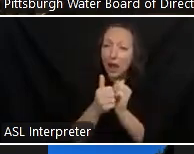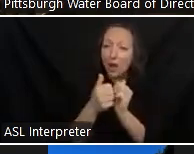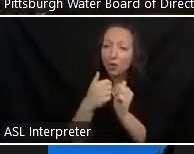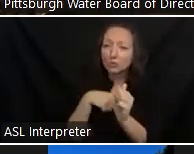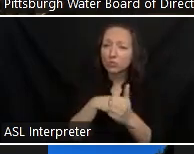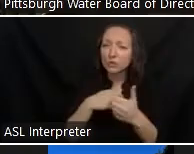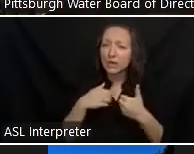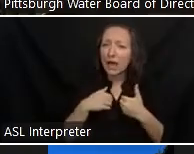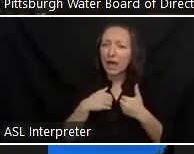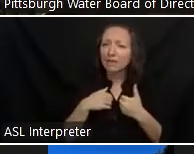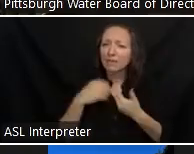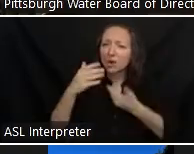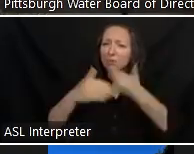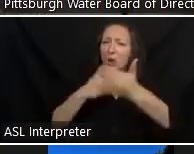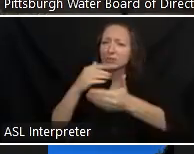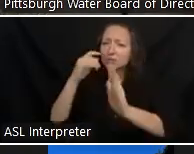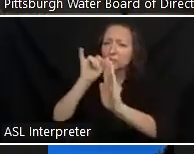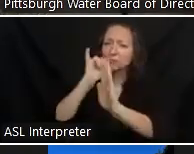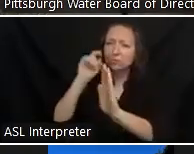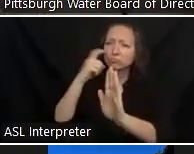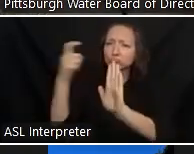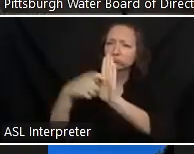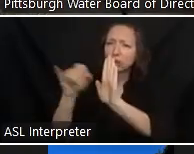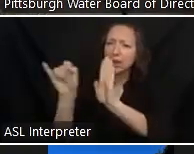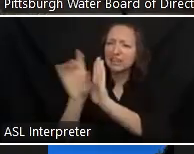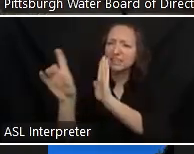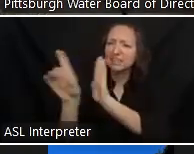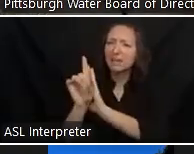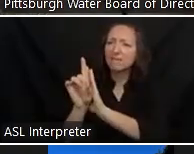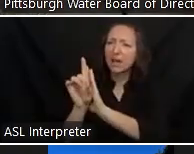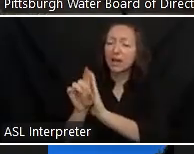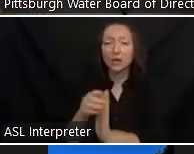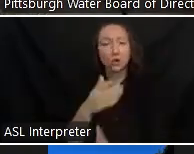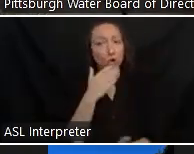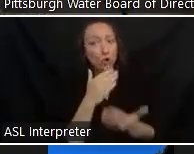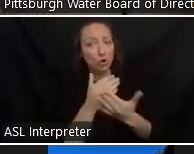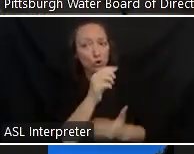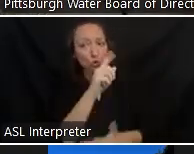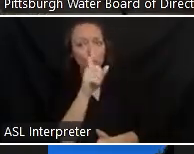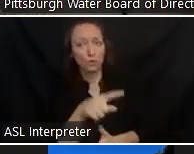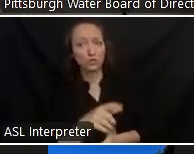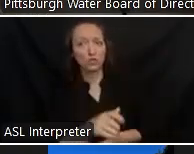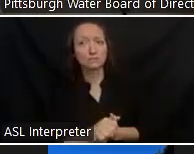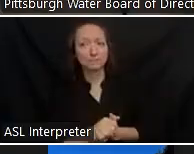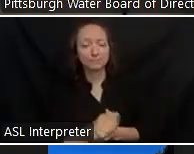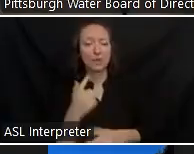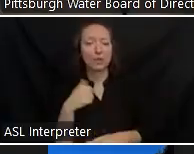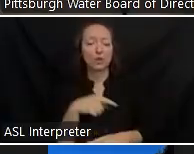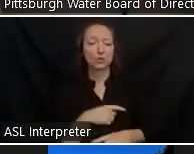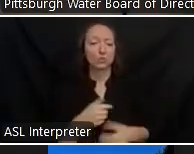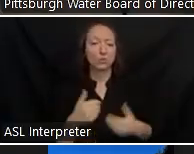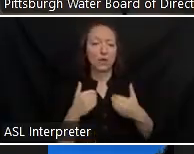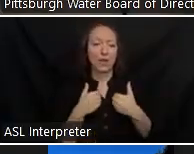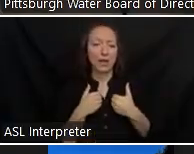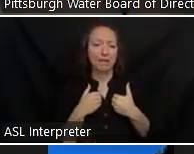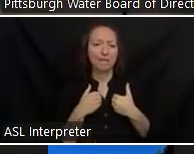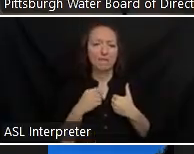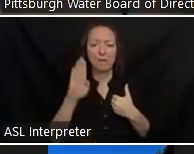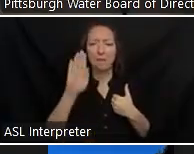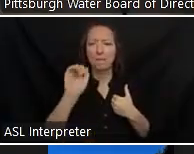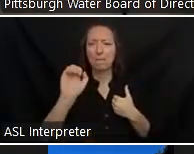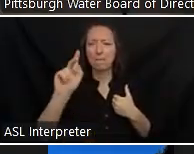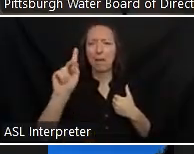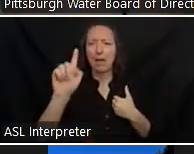for identifying them or? Yes, it's a good question. So we have a backlog